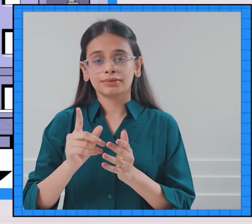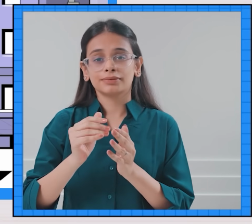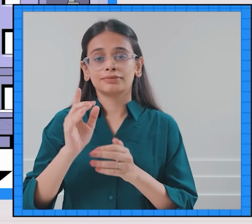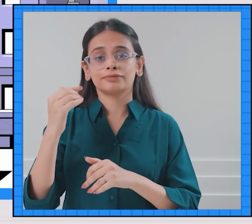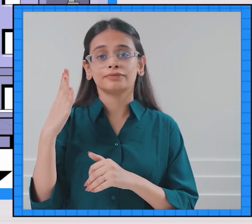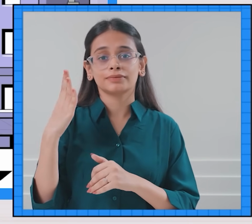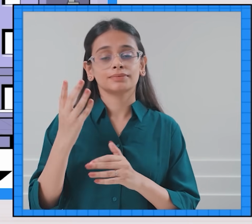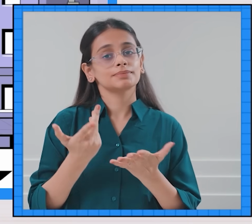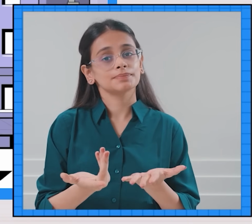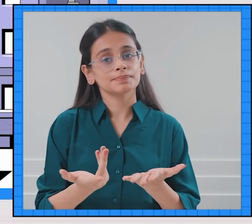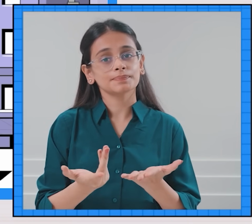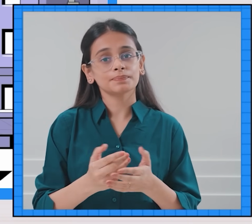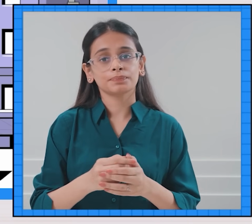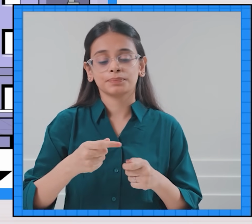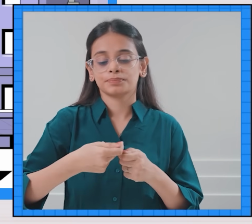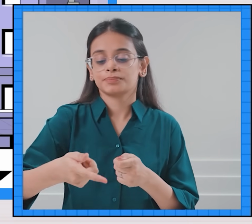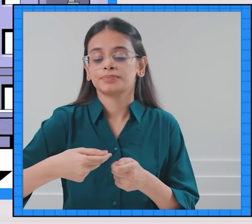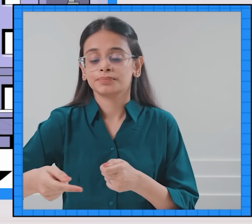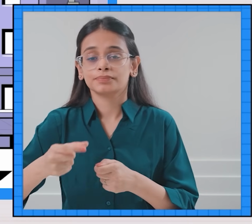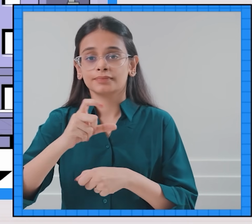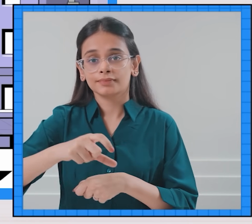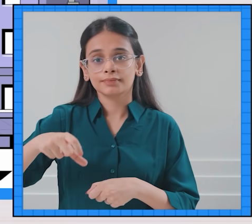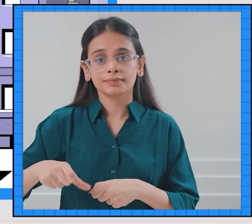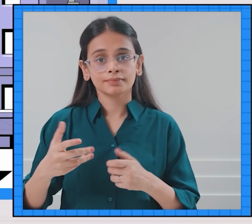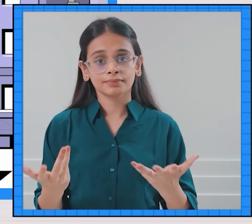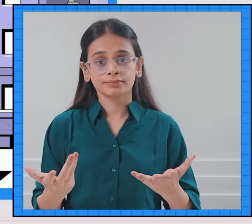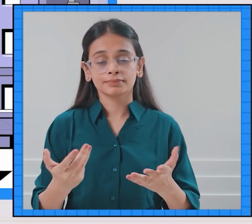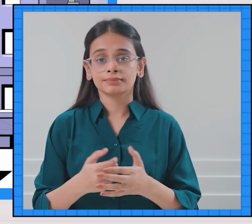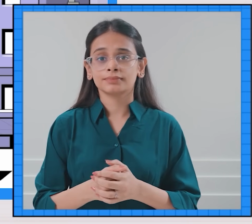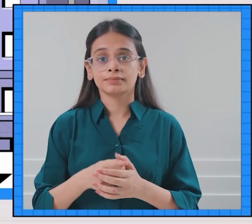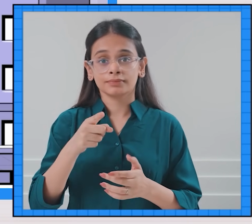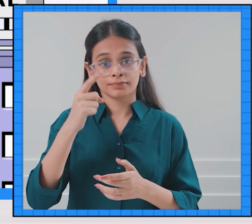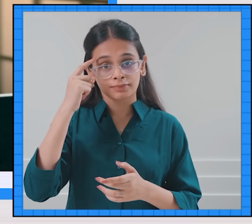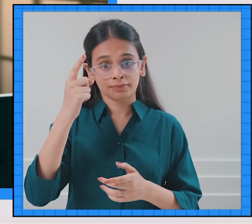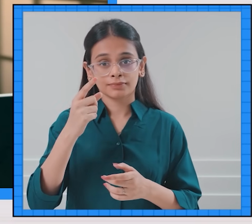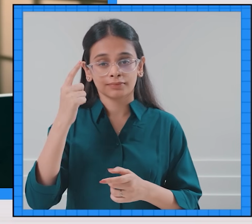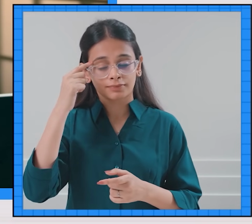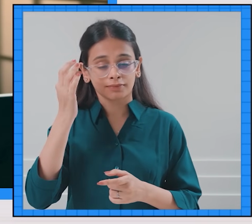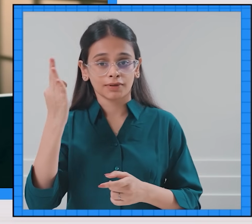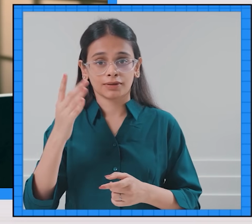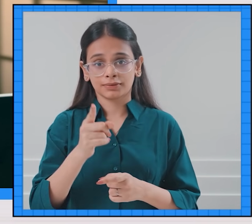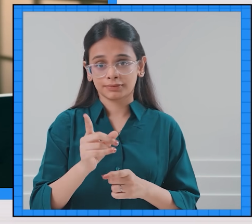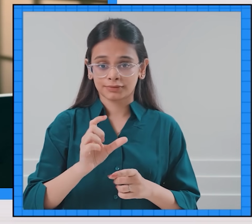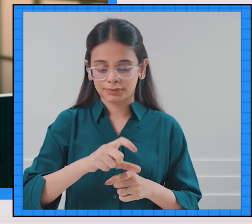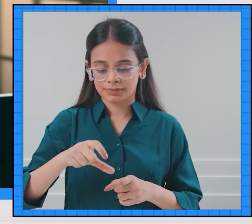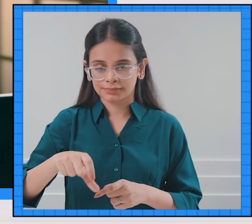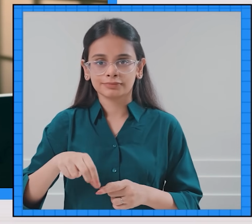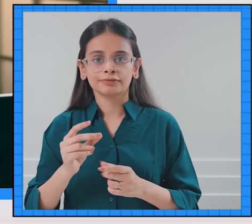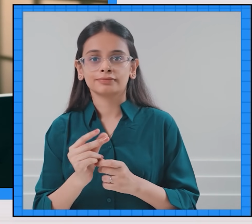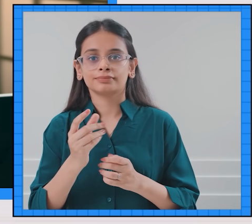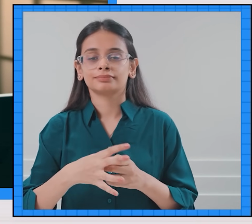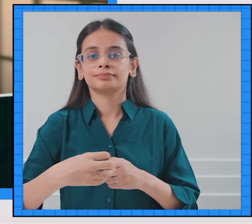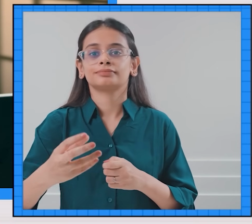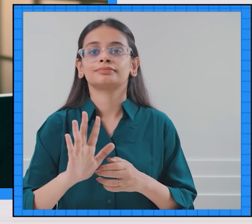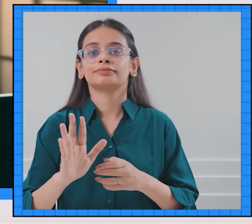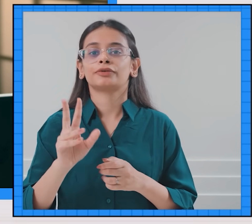and repay the credit card bill as soon as you receive money from your liquid funds. This is one of the smarter ways to use a credit card and the free